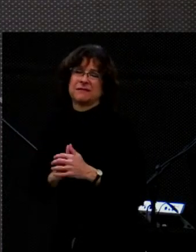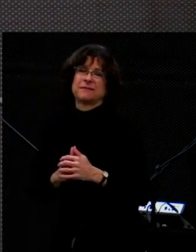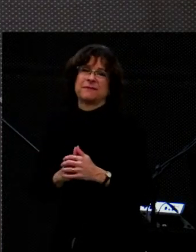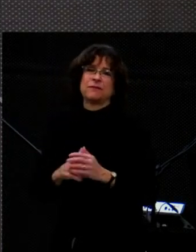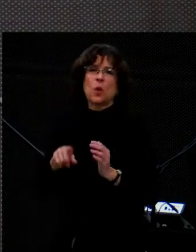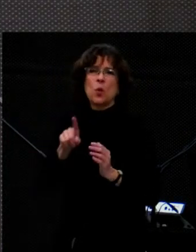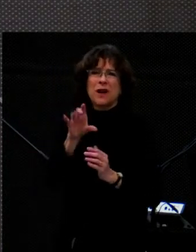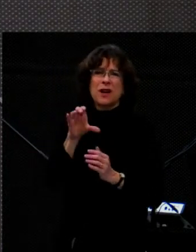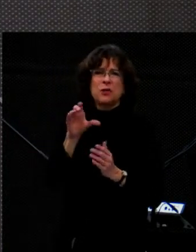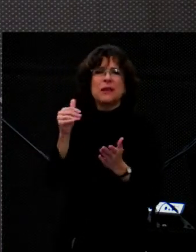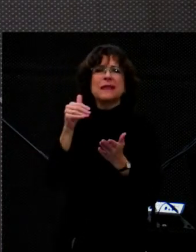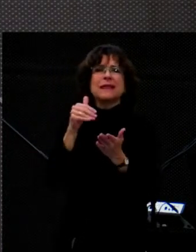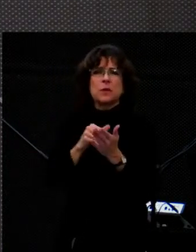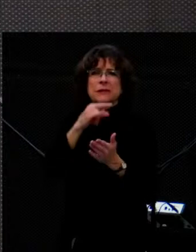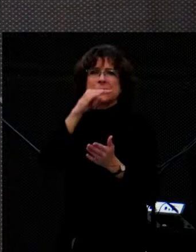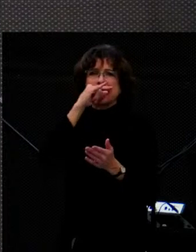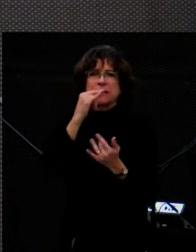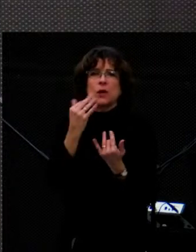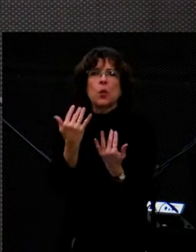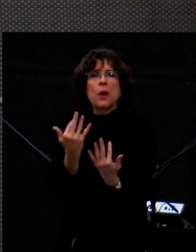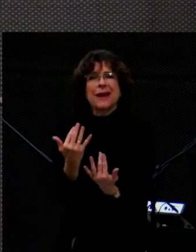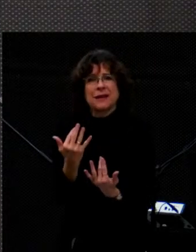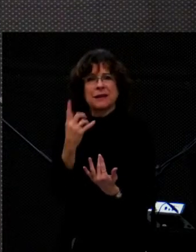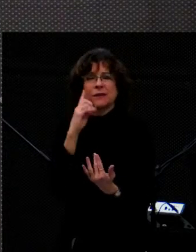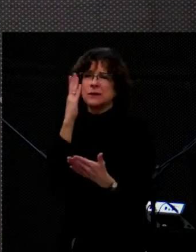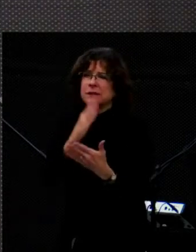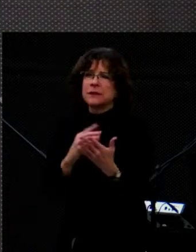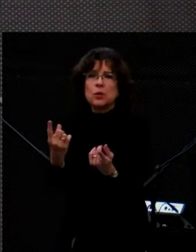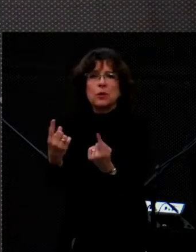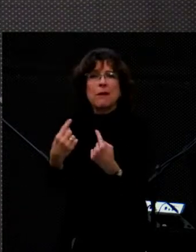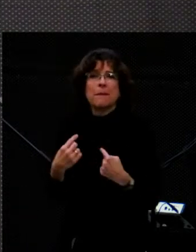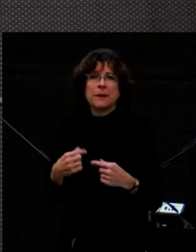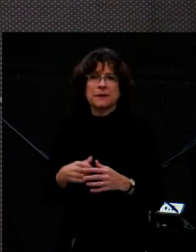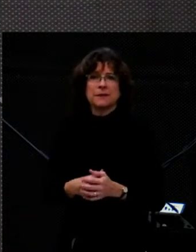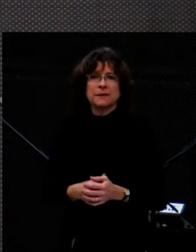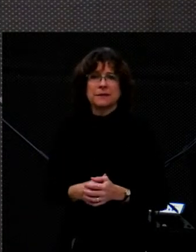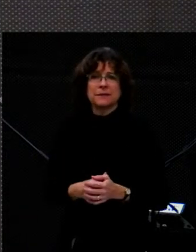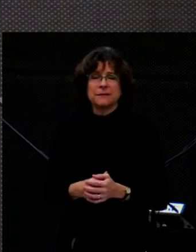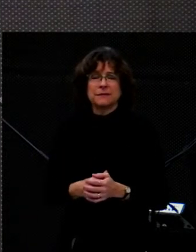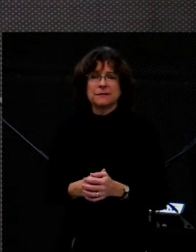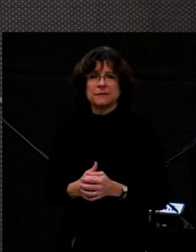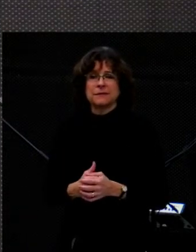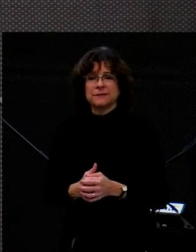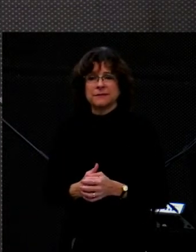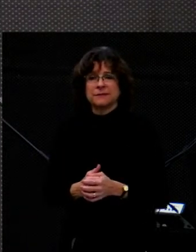100,000 kids are waiting for someone to come for them.